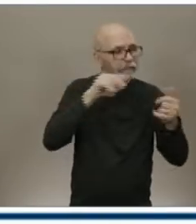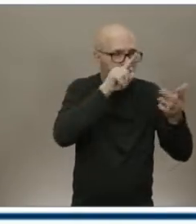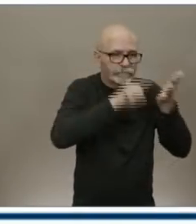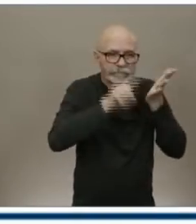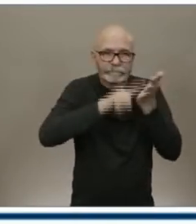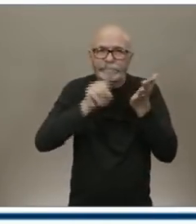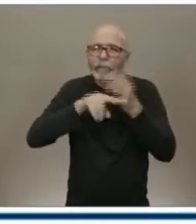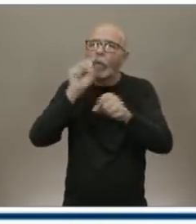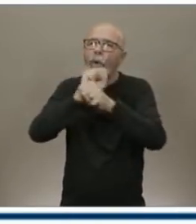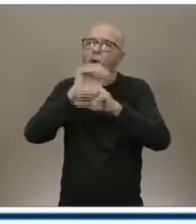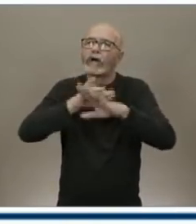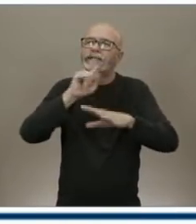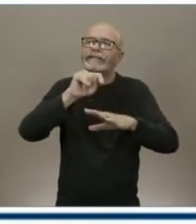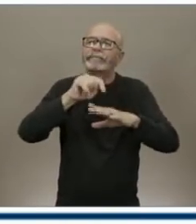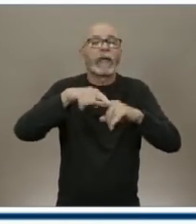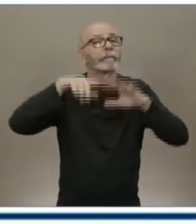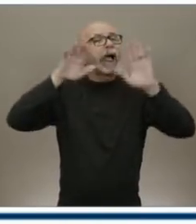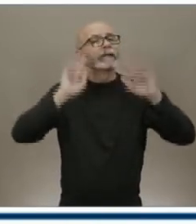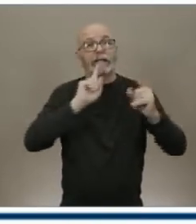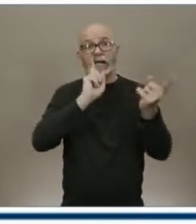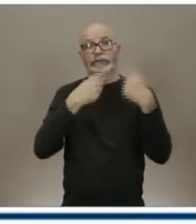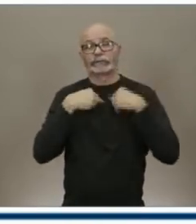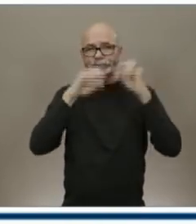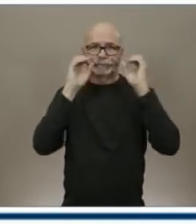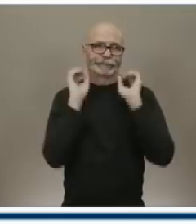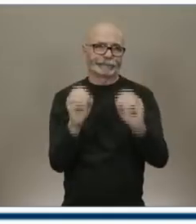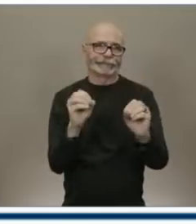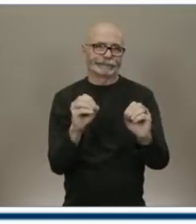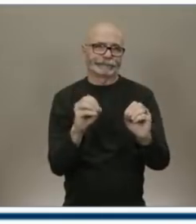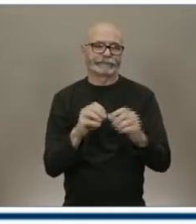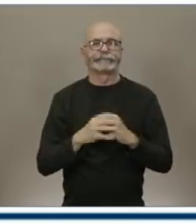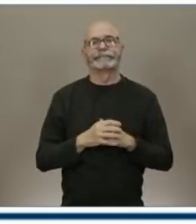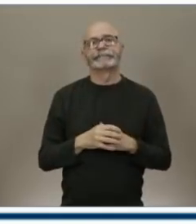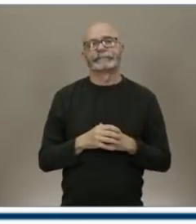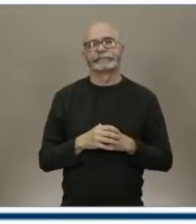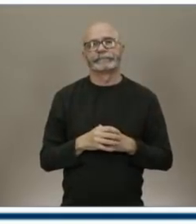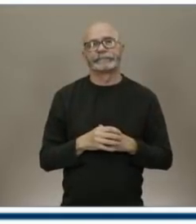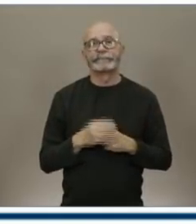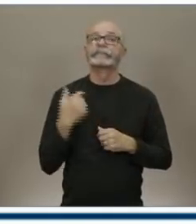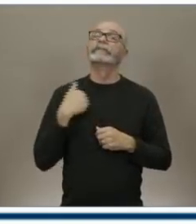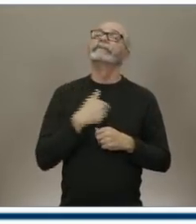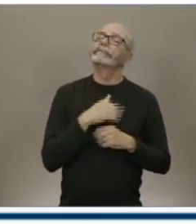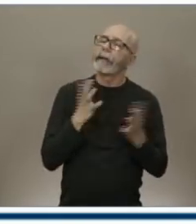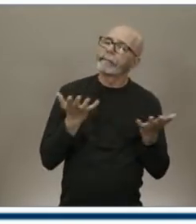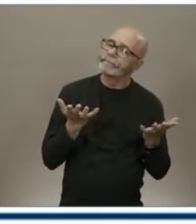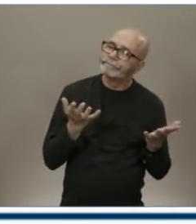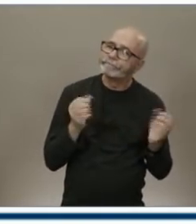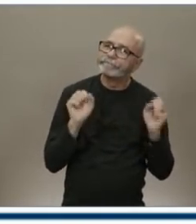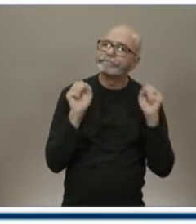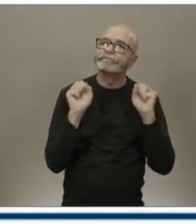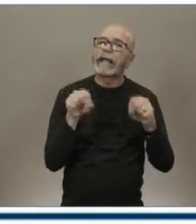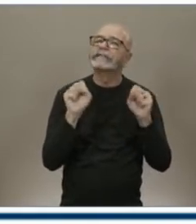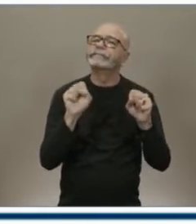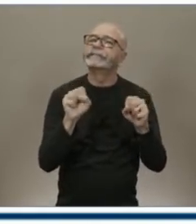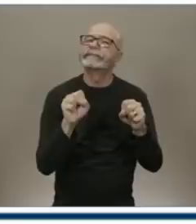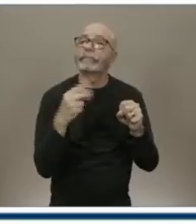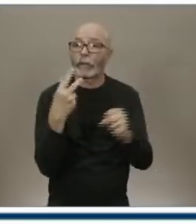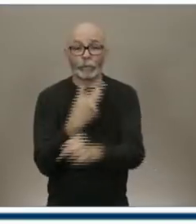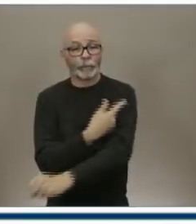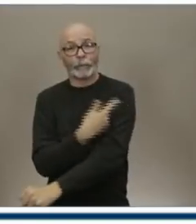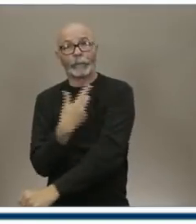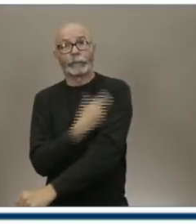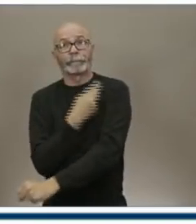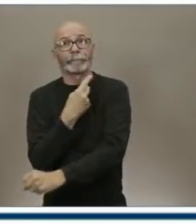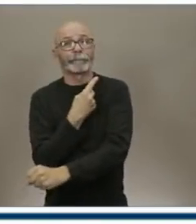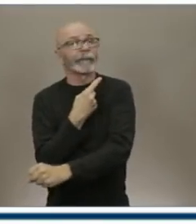answer to that. So until we have an answer, we have to go on the assumption that that could be possible, and that everybody needs to